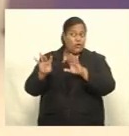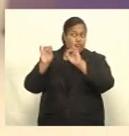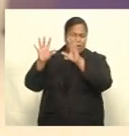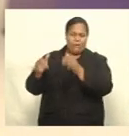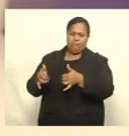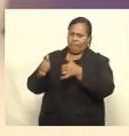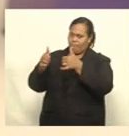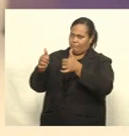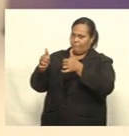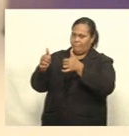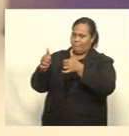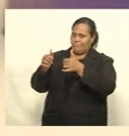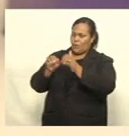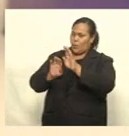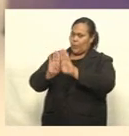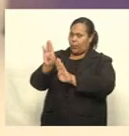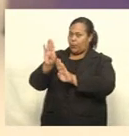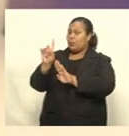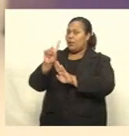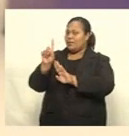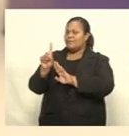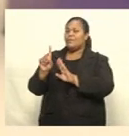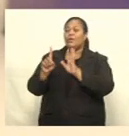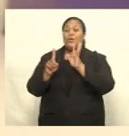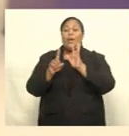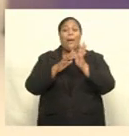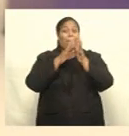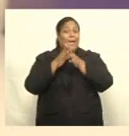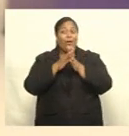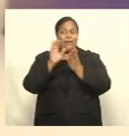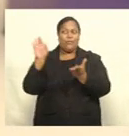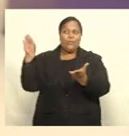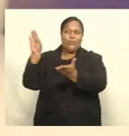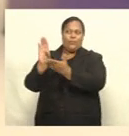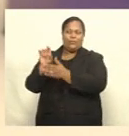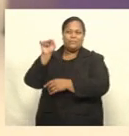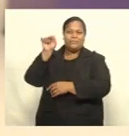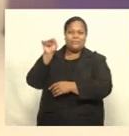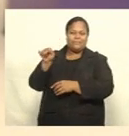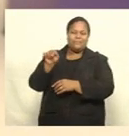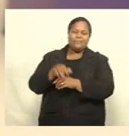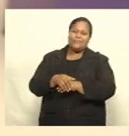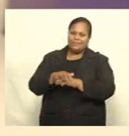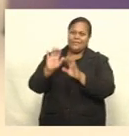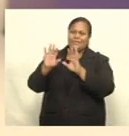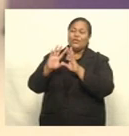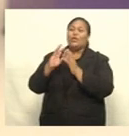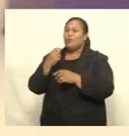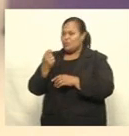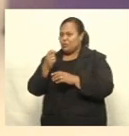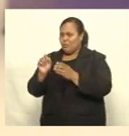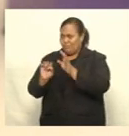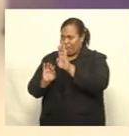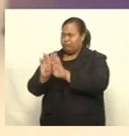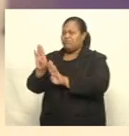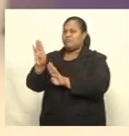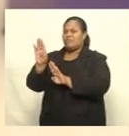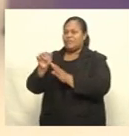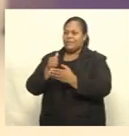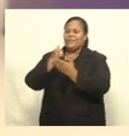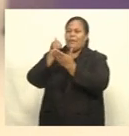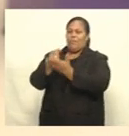has been boosted by a soft US dollar and a promising outlook for global growth recovery, which is supporting the